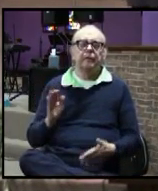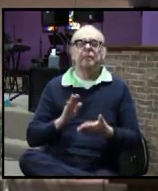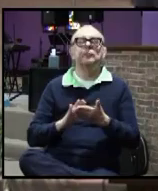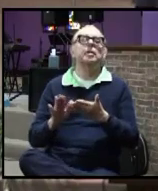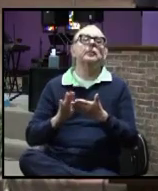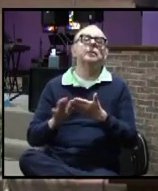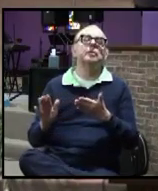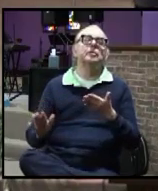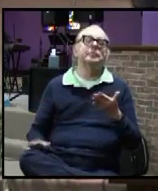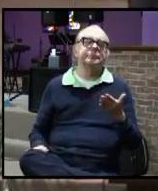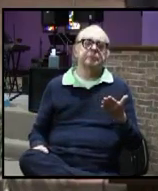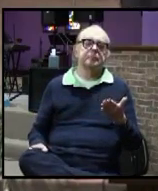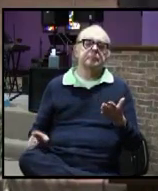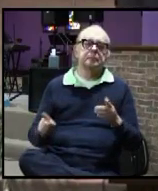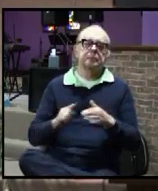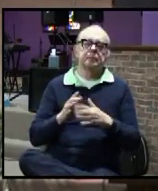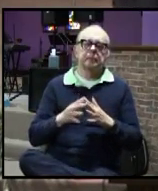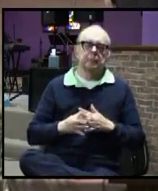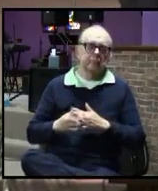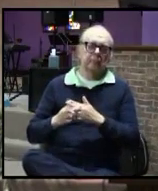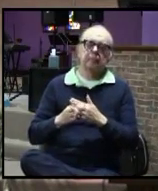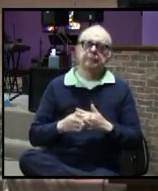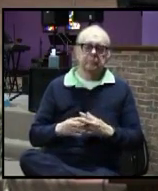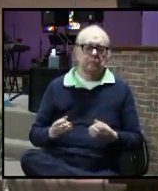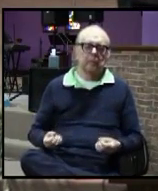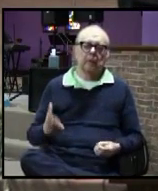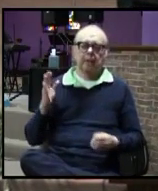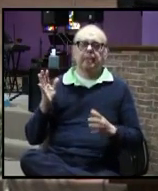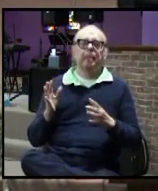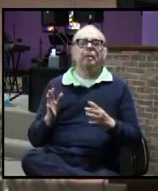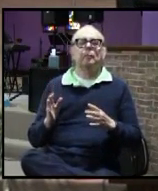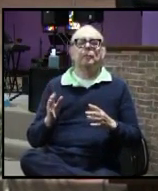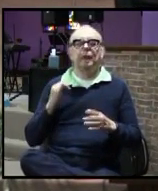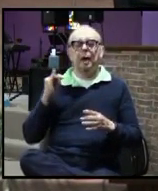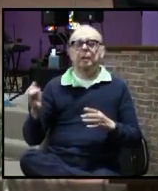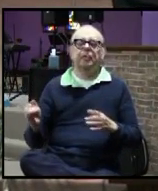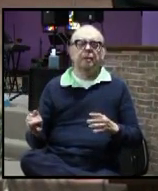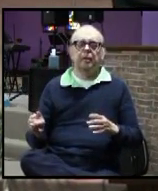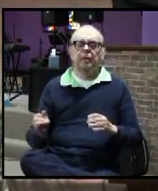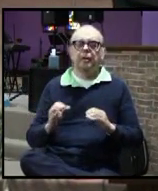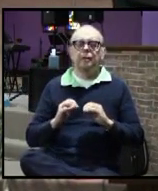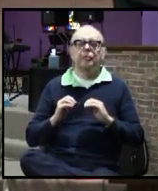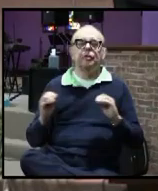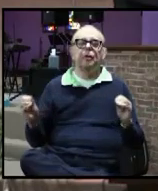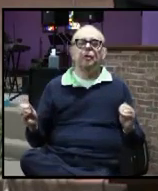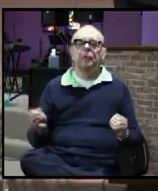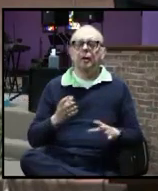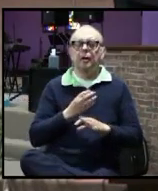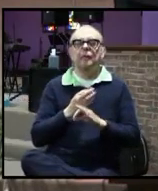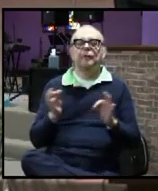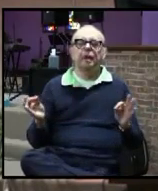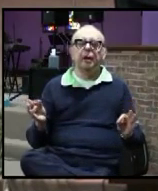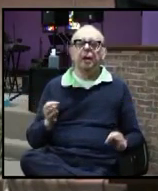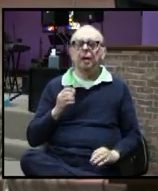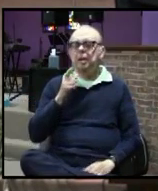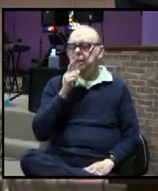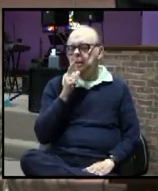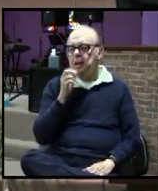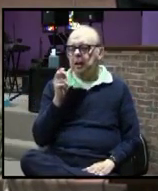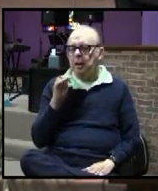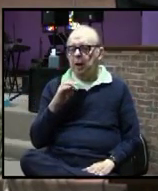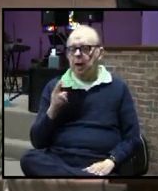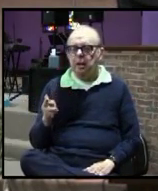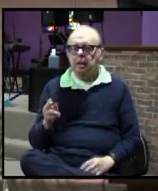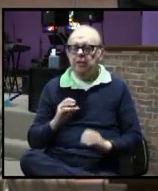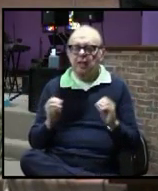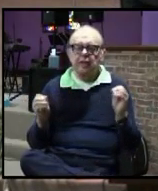forgiveness. As Americans, we've grown up with this idea that there's no such thing as a free lunch. Everybody hear that, right? You